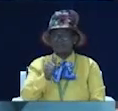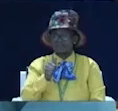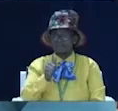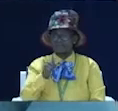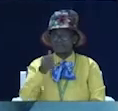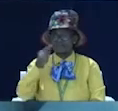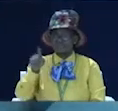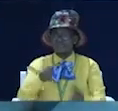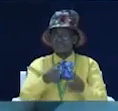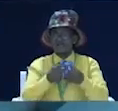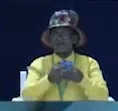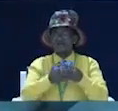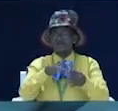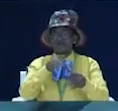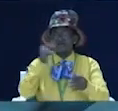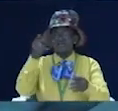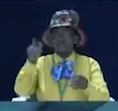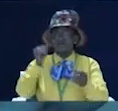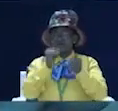The Alpha, the Omega,